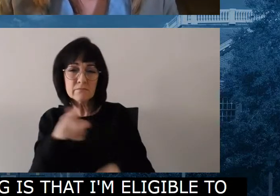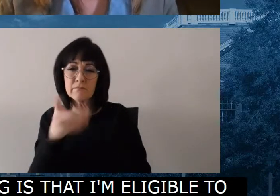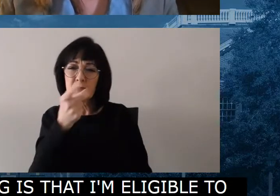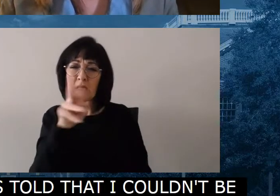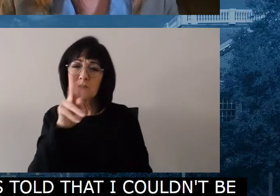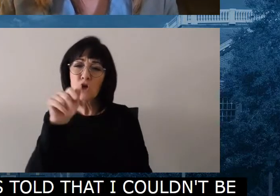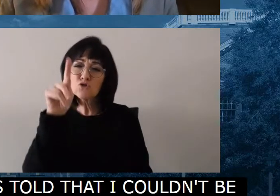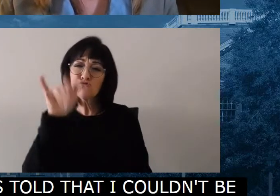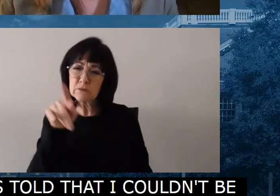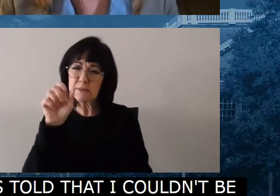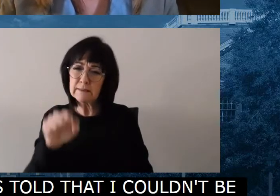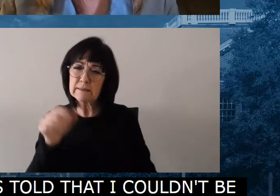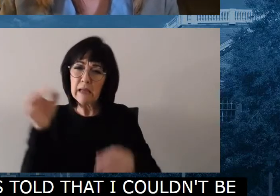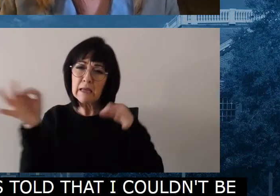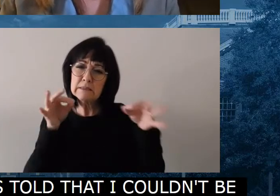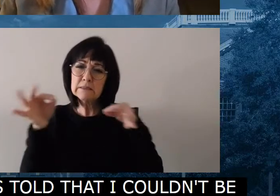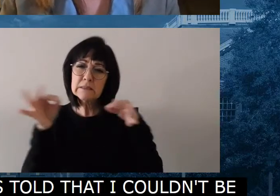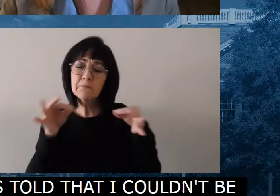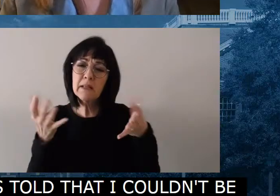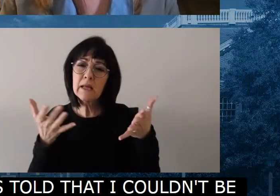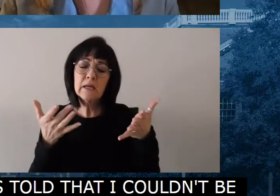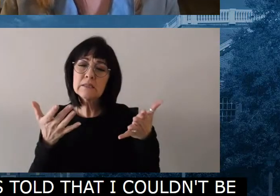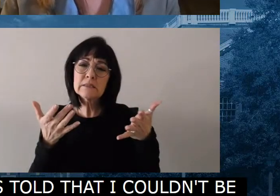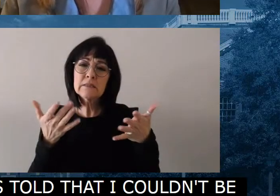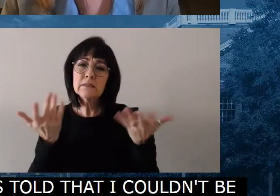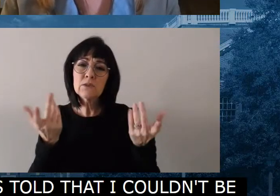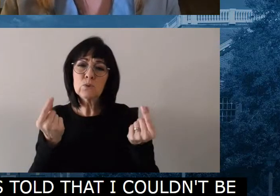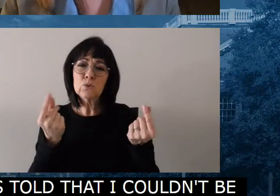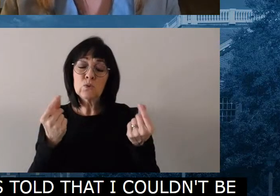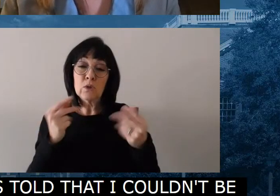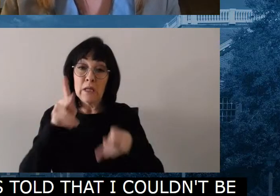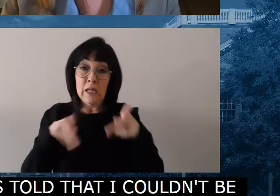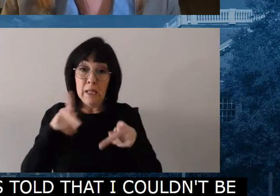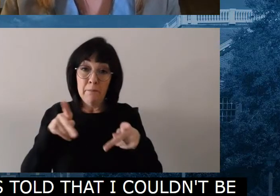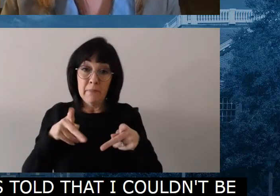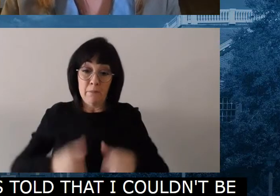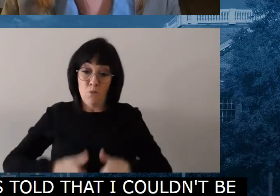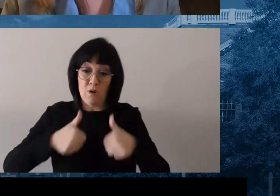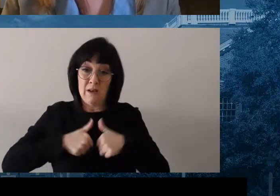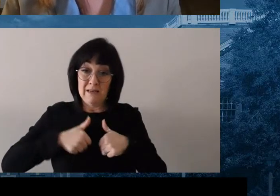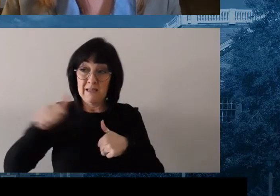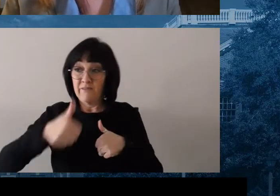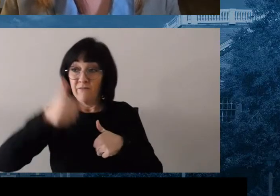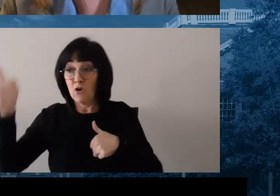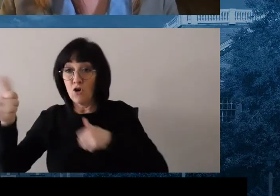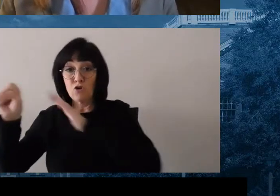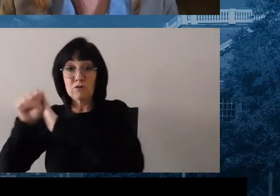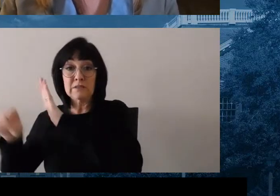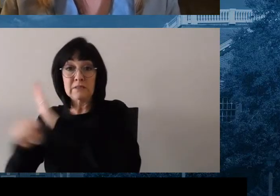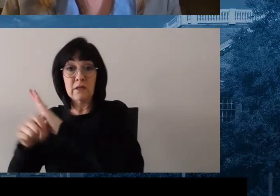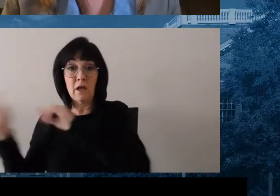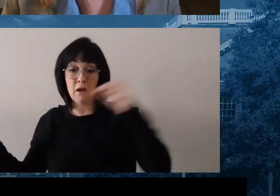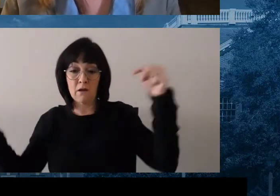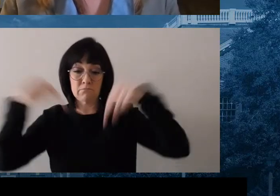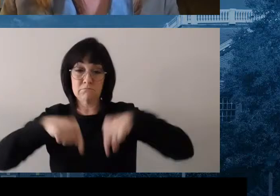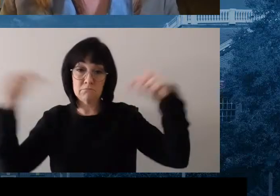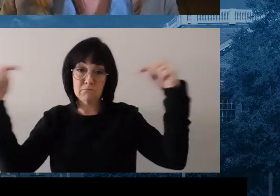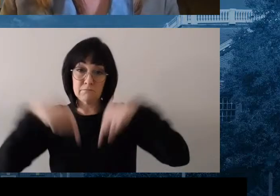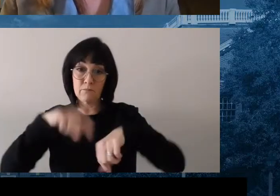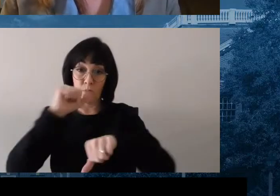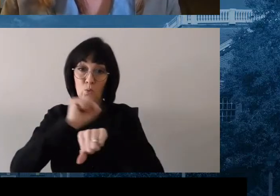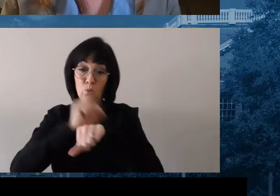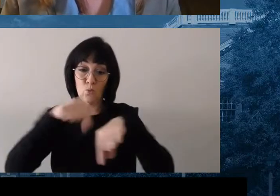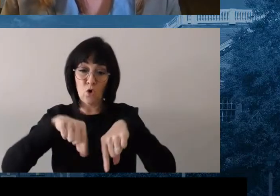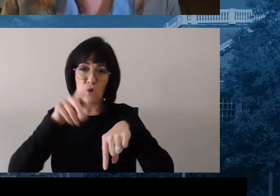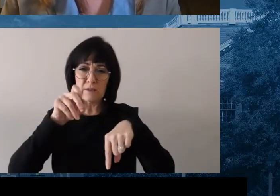that work here and the kinds, as opposed to this individual case, but the implications, and we can deal with the individual